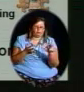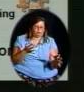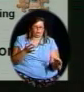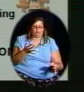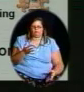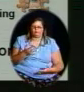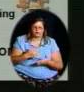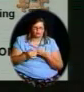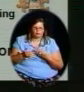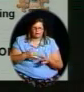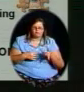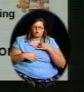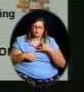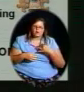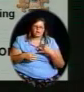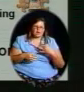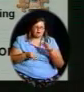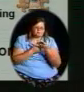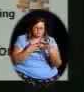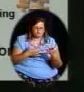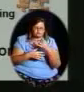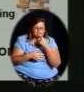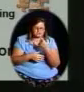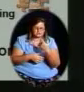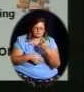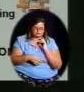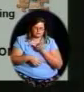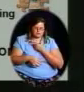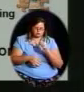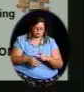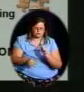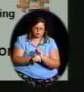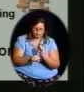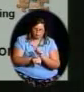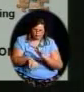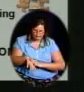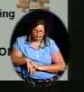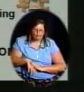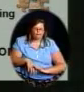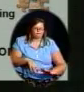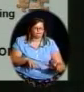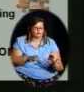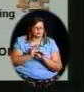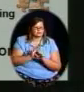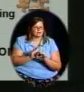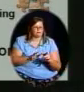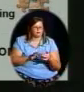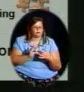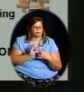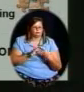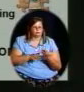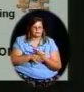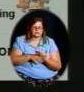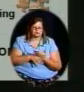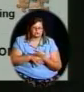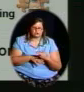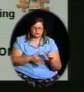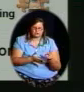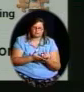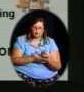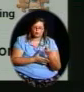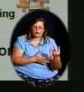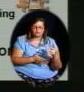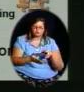work on. We have data that tells us we need to work on that objective. For example, we shared with you last time some grade 2 reading